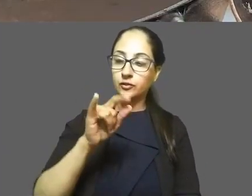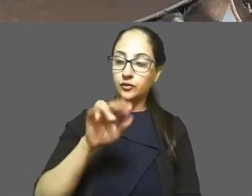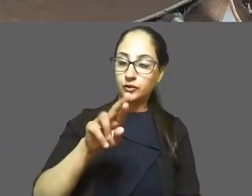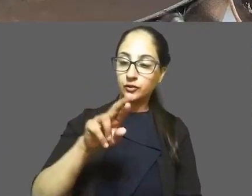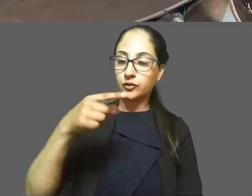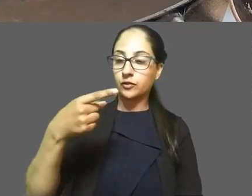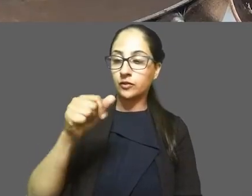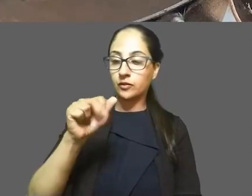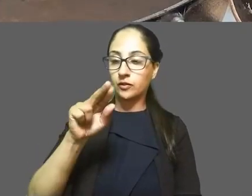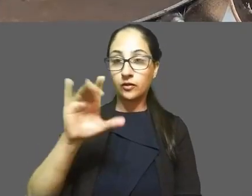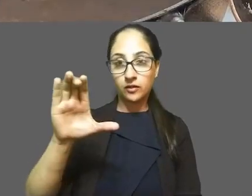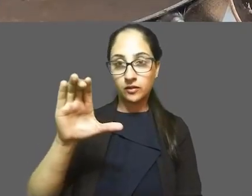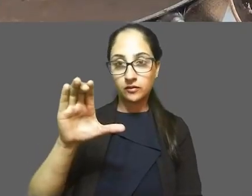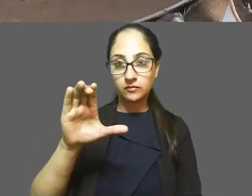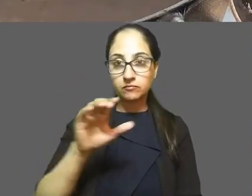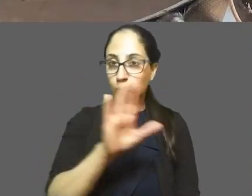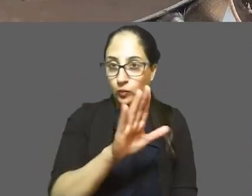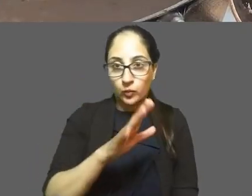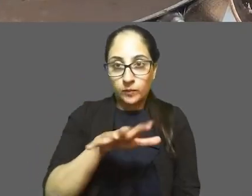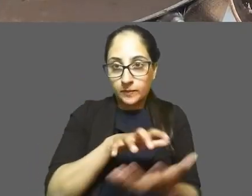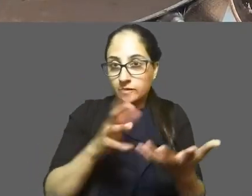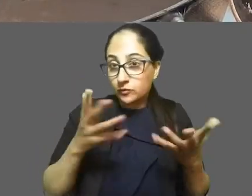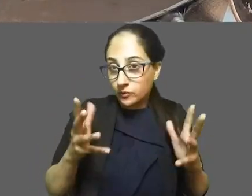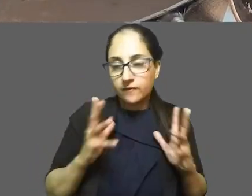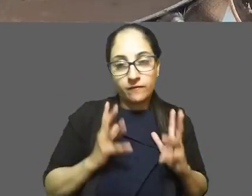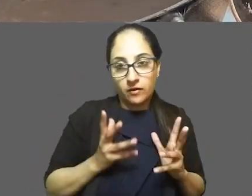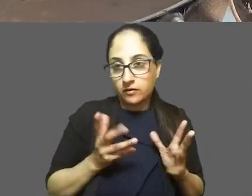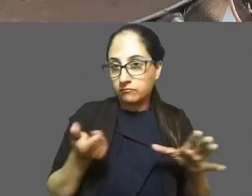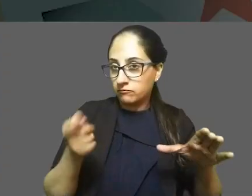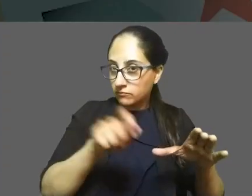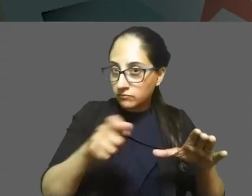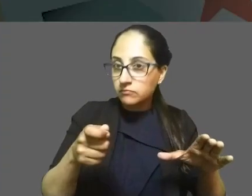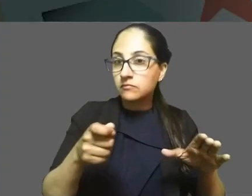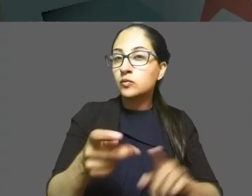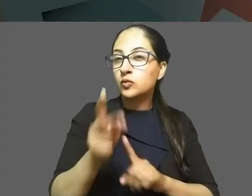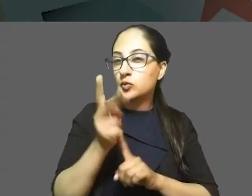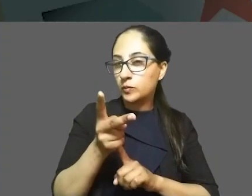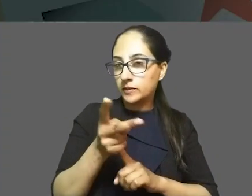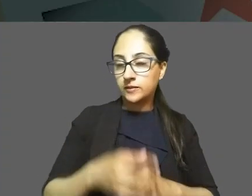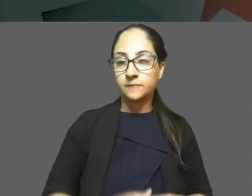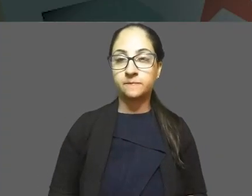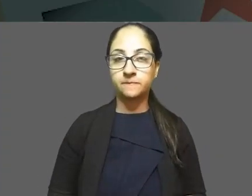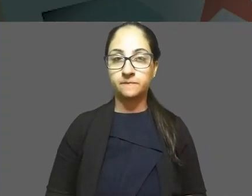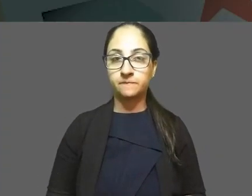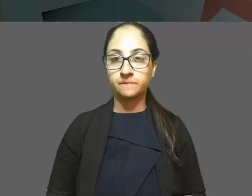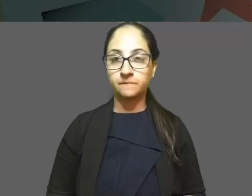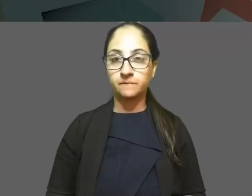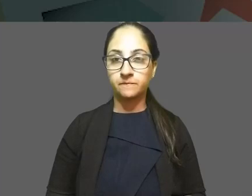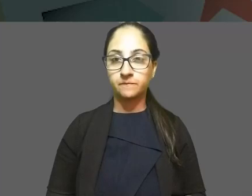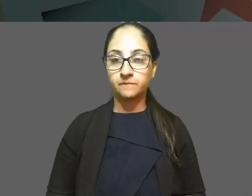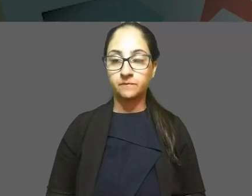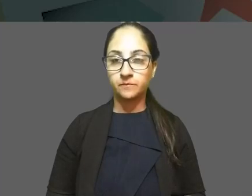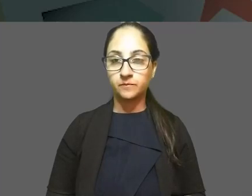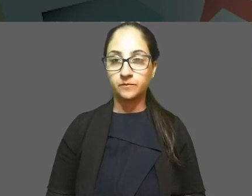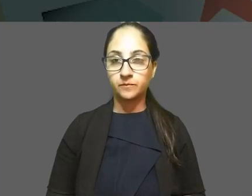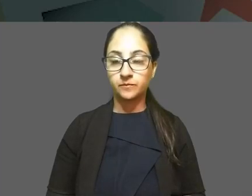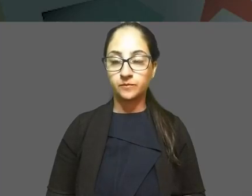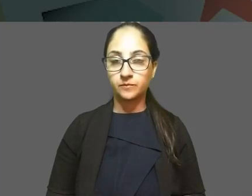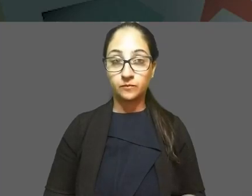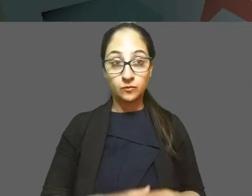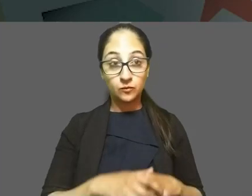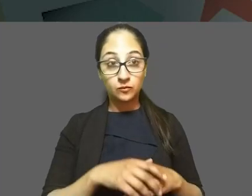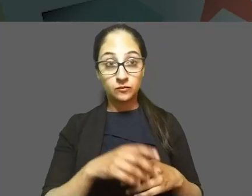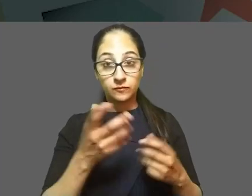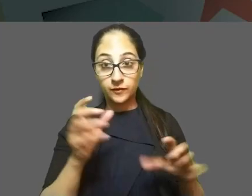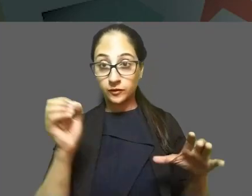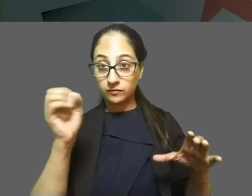So you went ahead and you've added your garlic and ginger? Yes, I have. Awesome. To that, we're going to